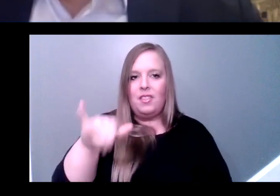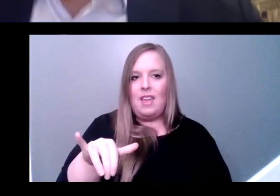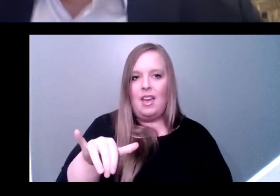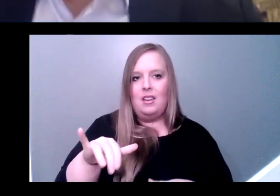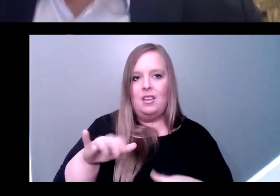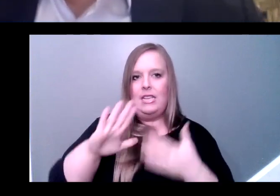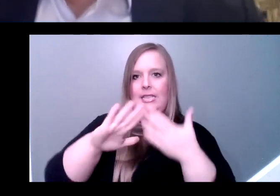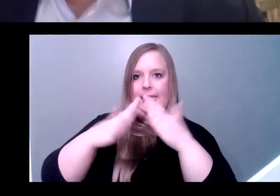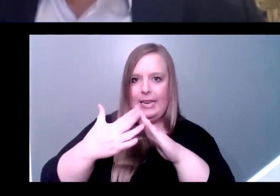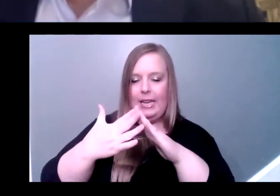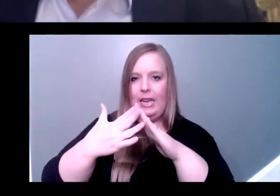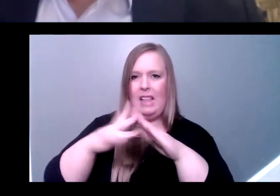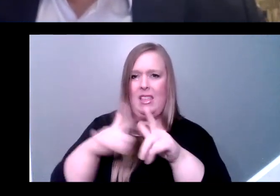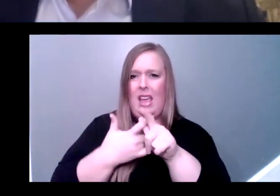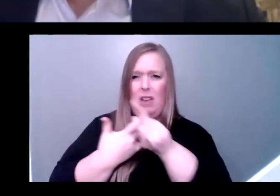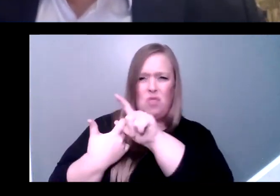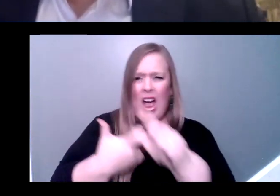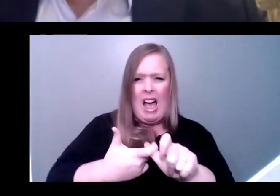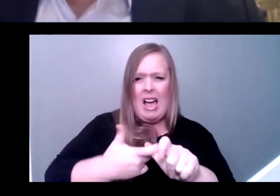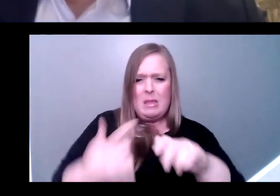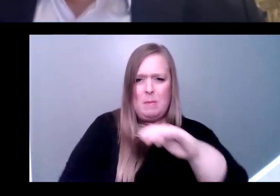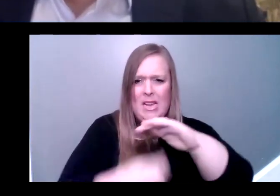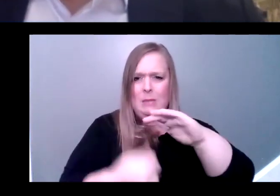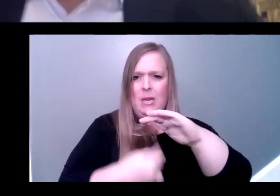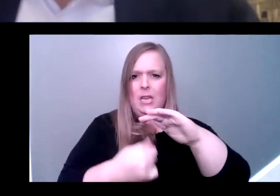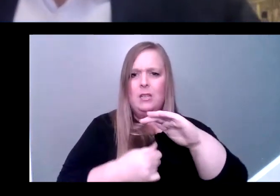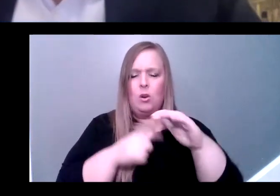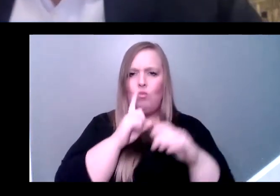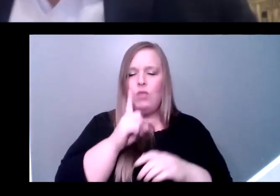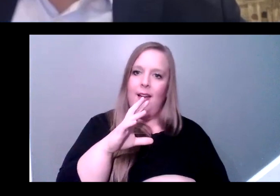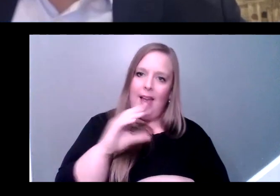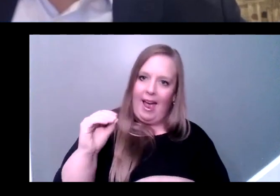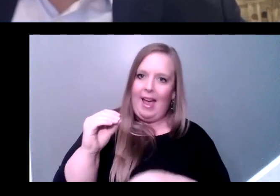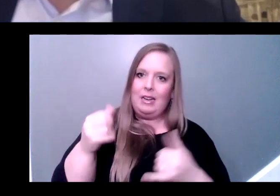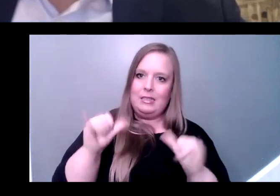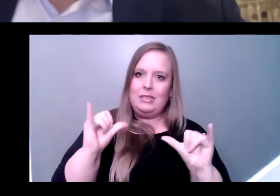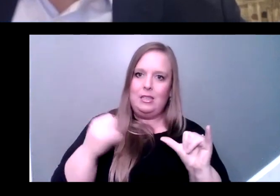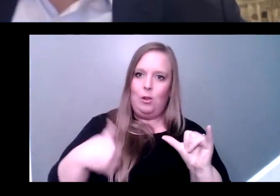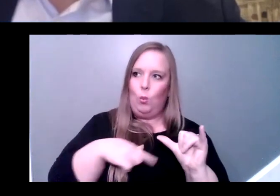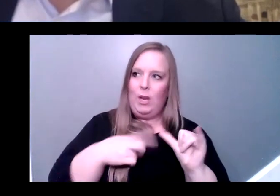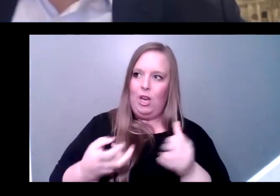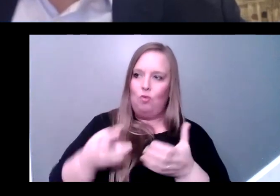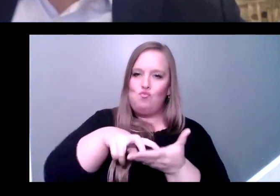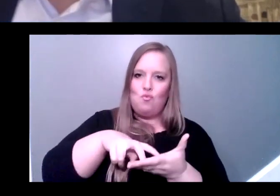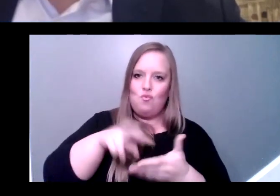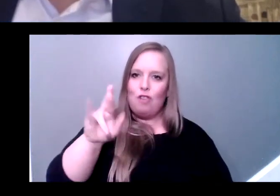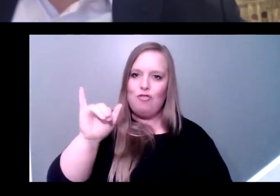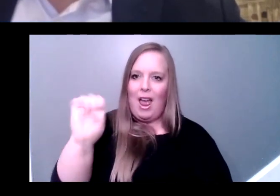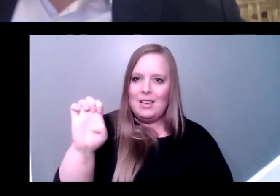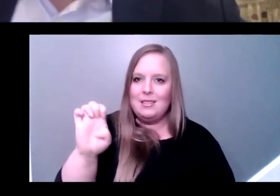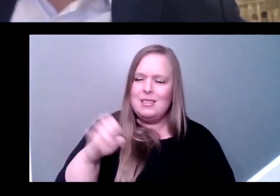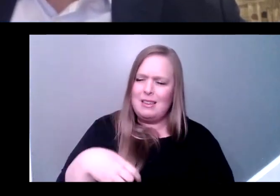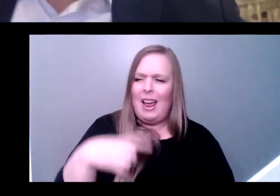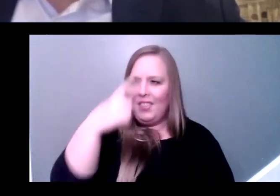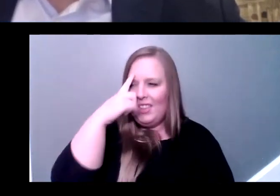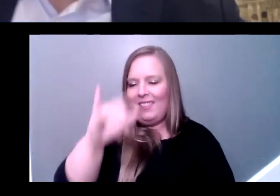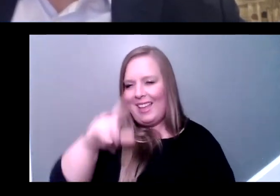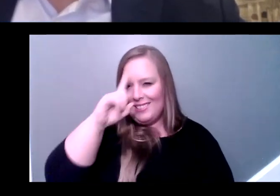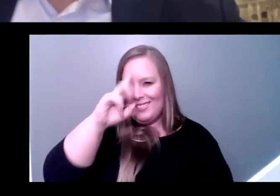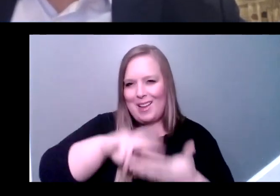memorializations. So Mladic, remember the general of the Bosnian Serb army, is being glorified on